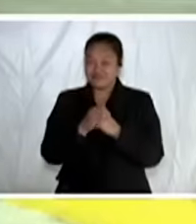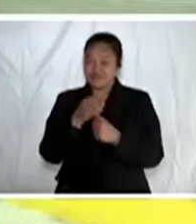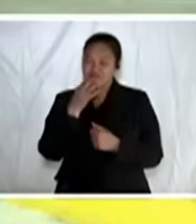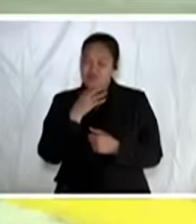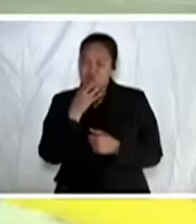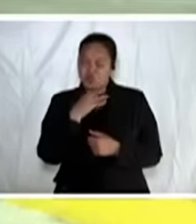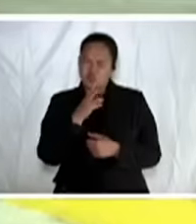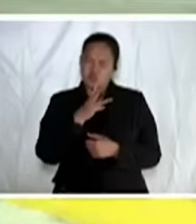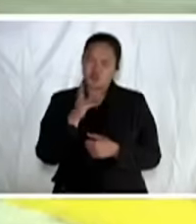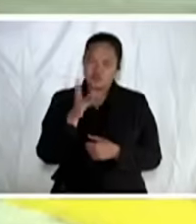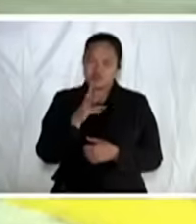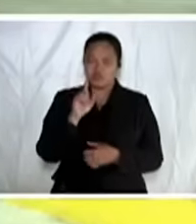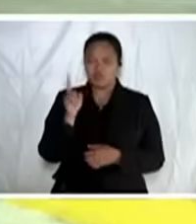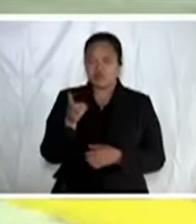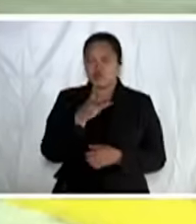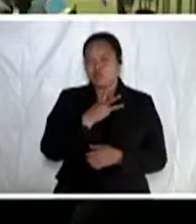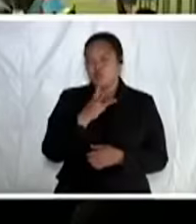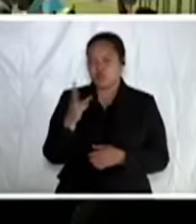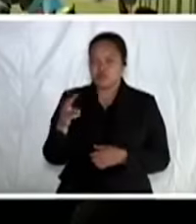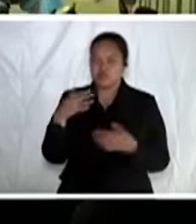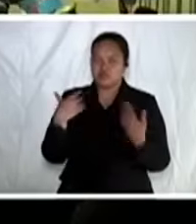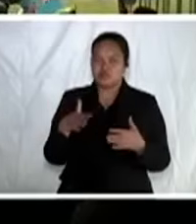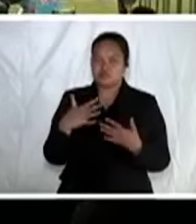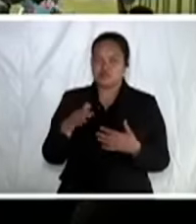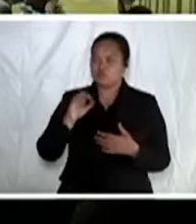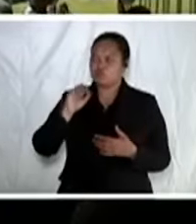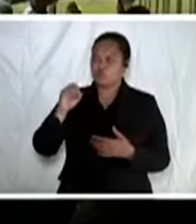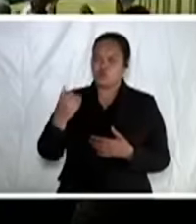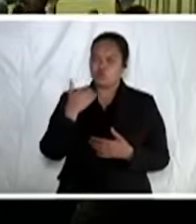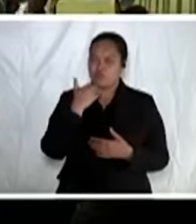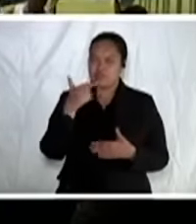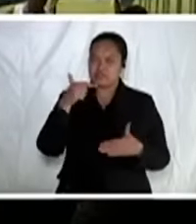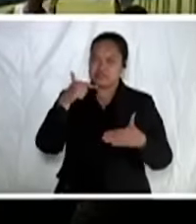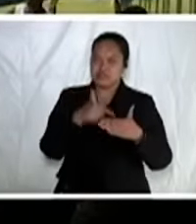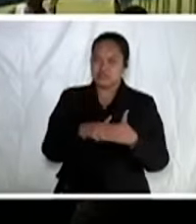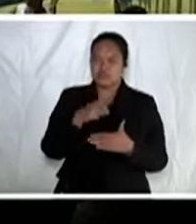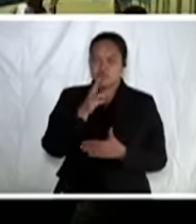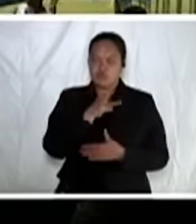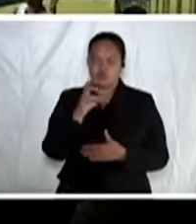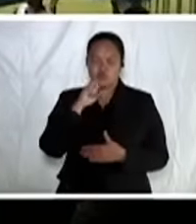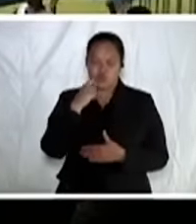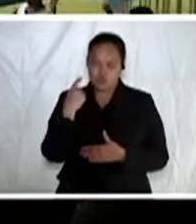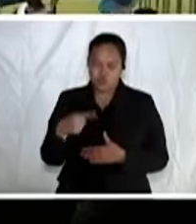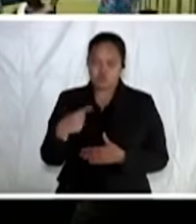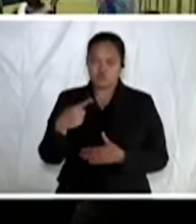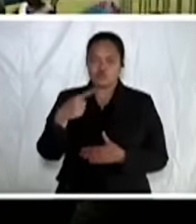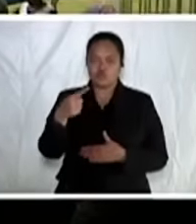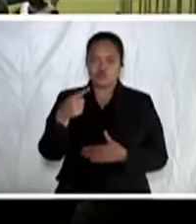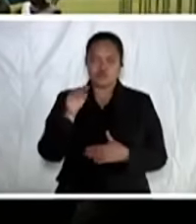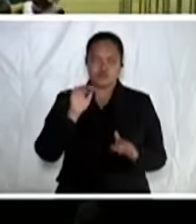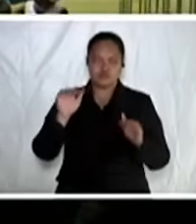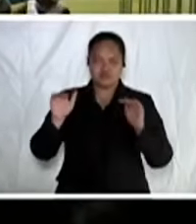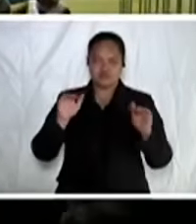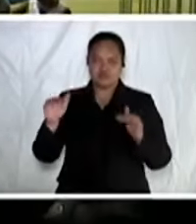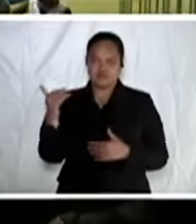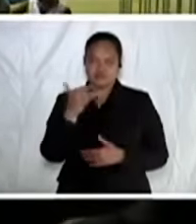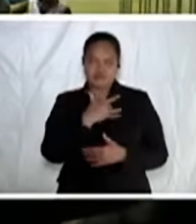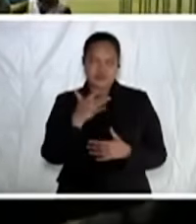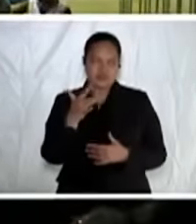words, but words that have so much gravity in it, words that will continue to ring in the hearts of every